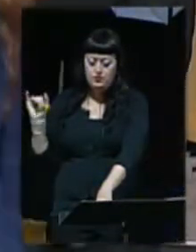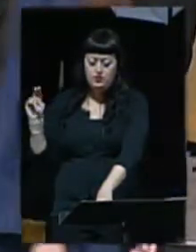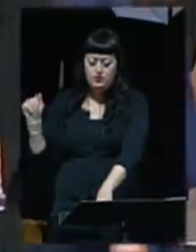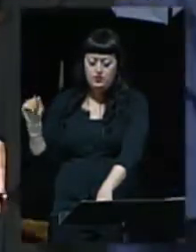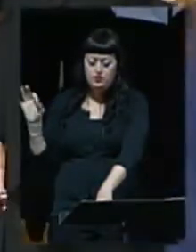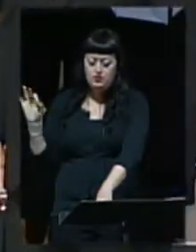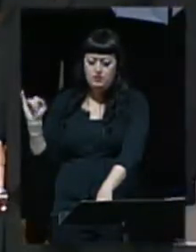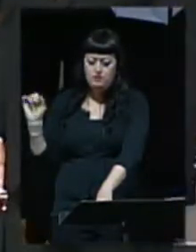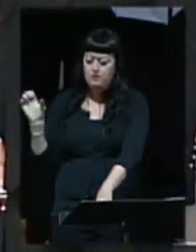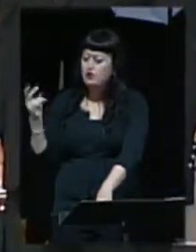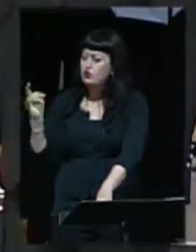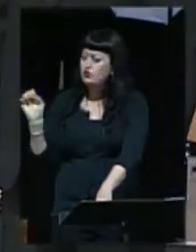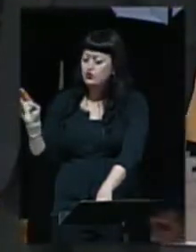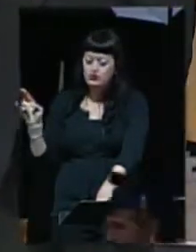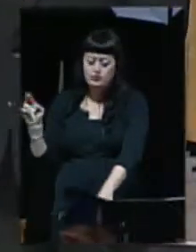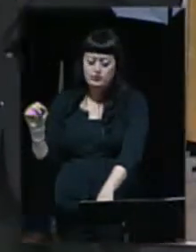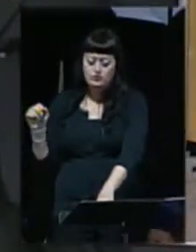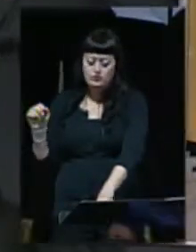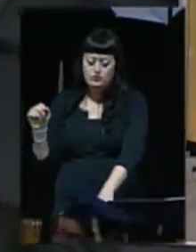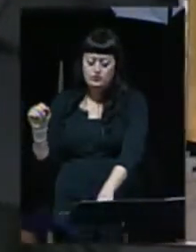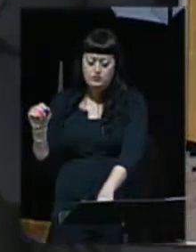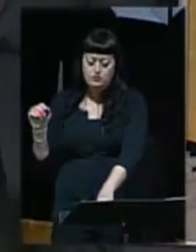Katarina Fisher.